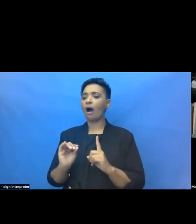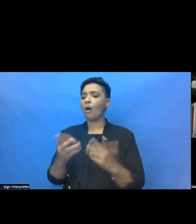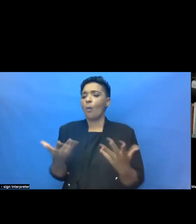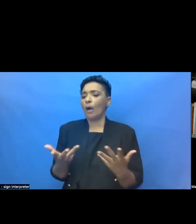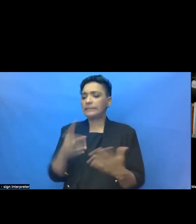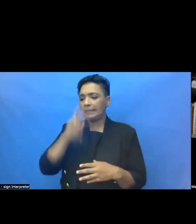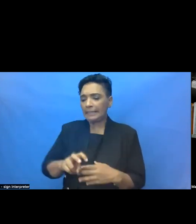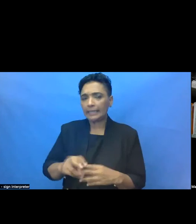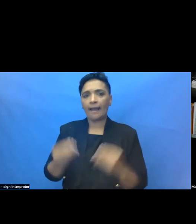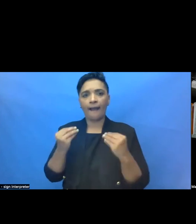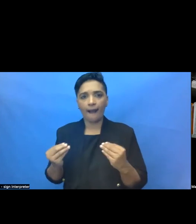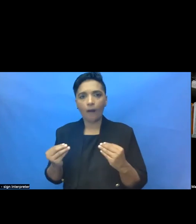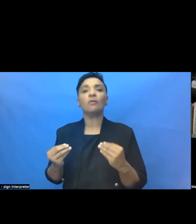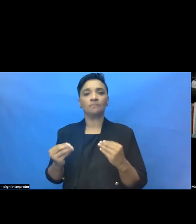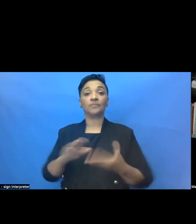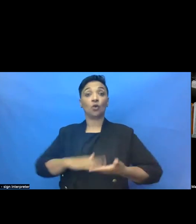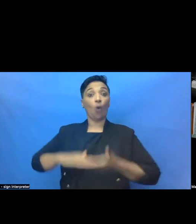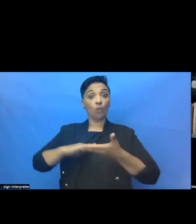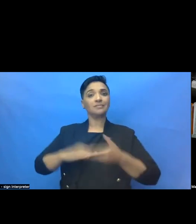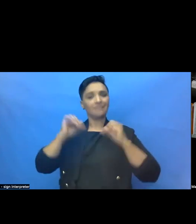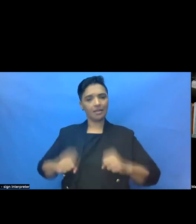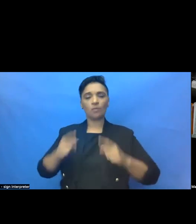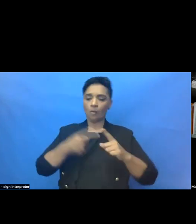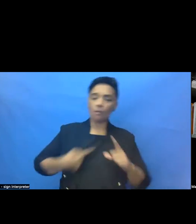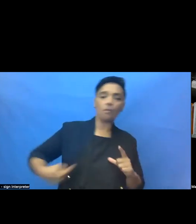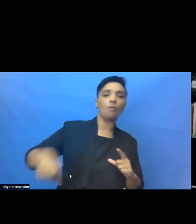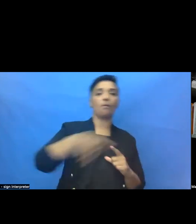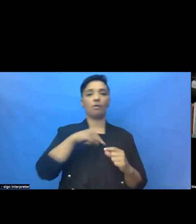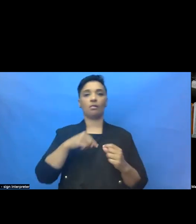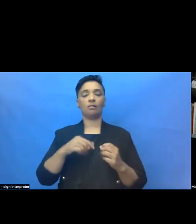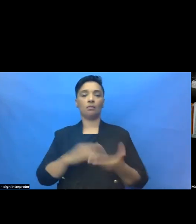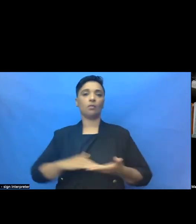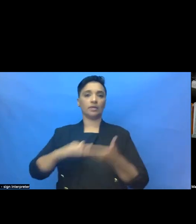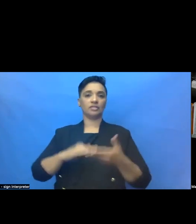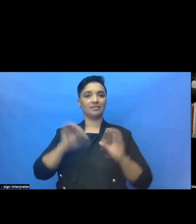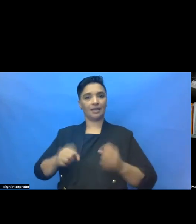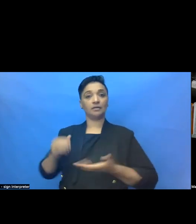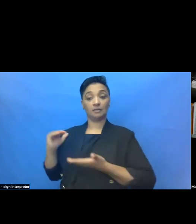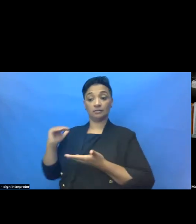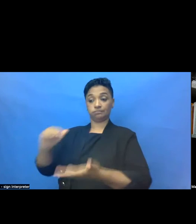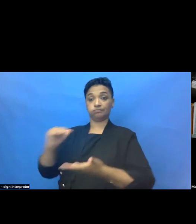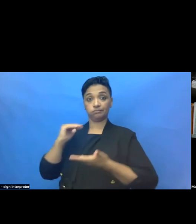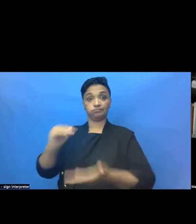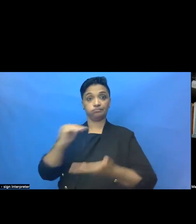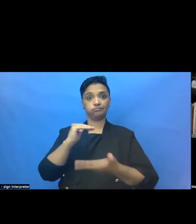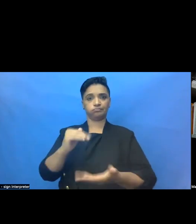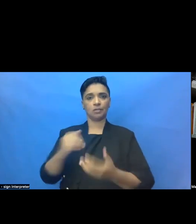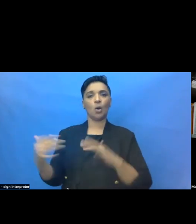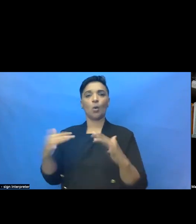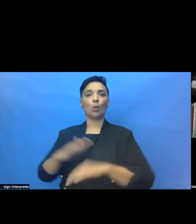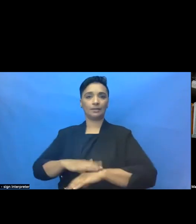through specialist organisations, but through all organisations providing humanitarian aid during this time and going